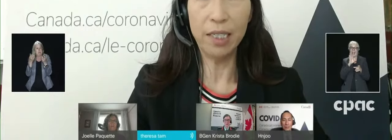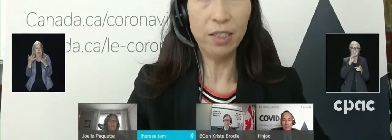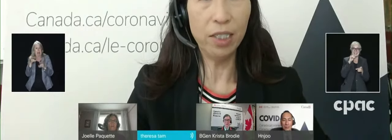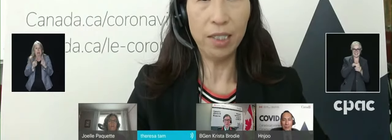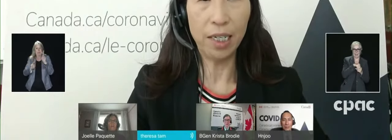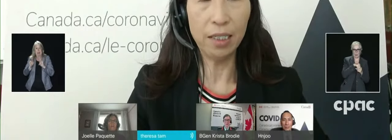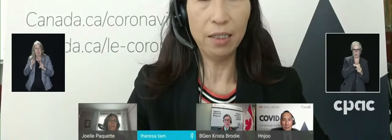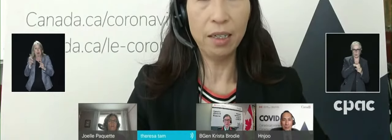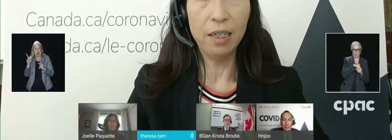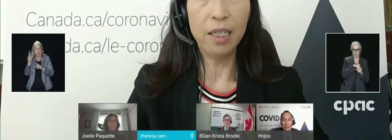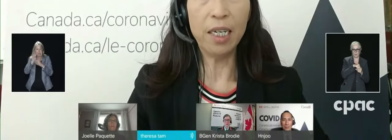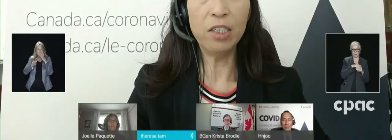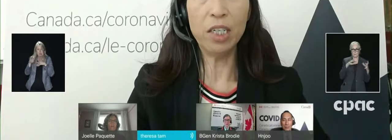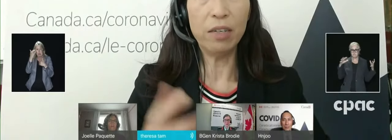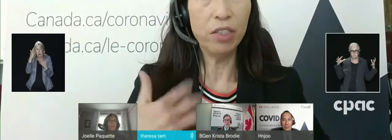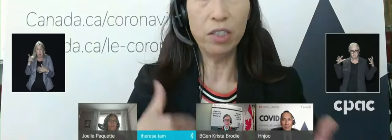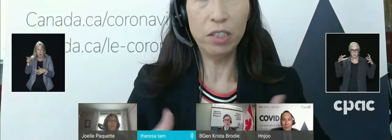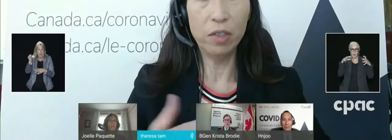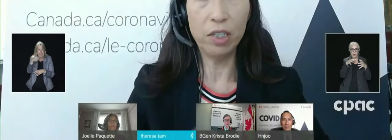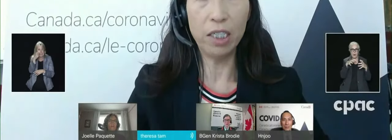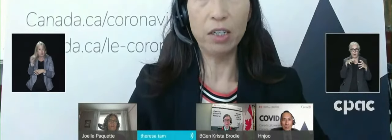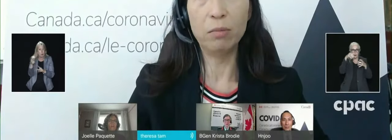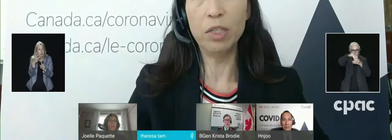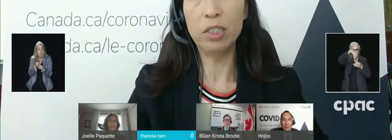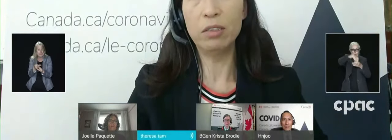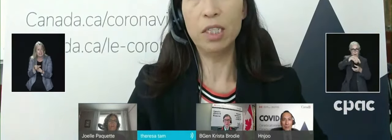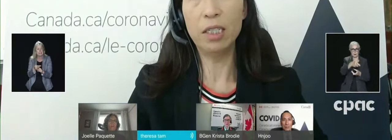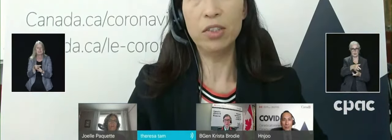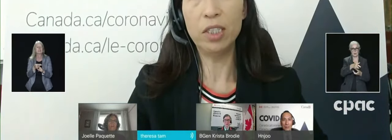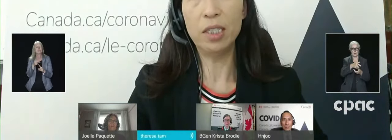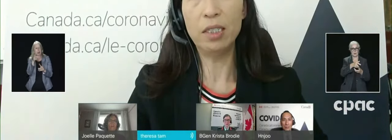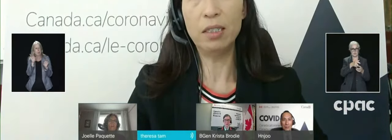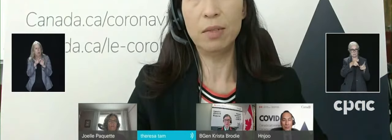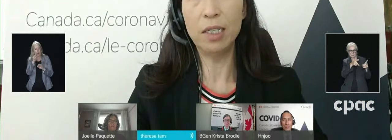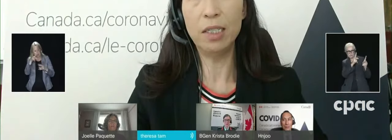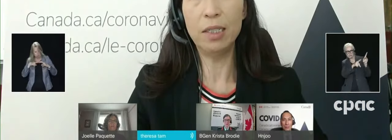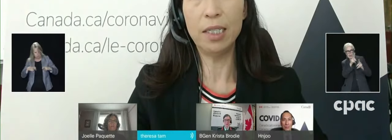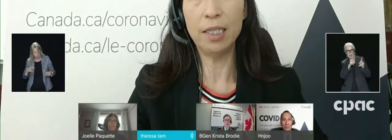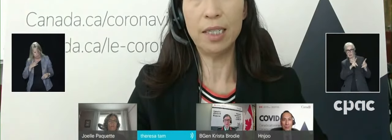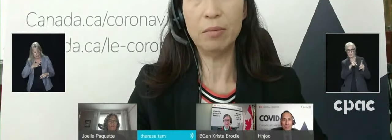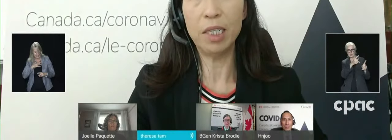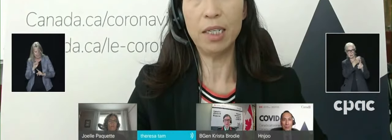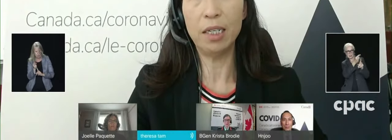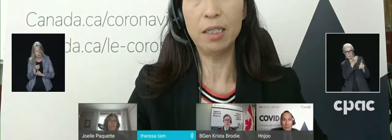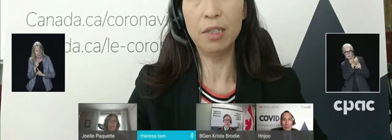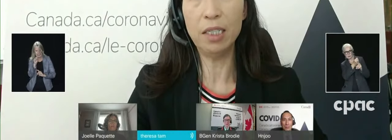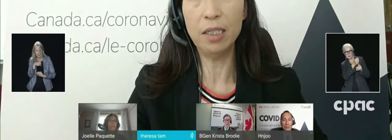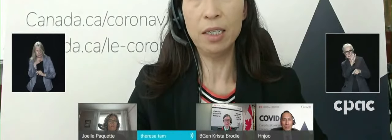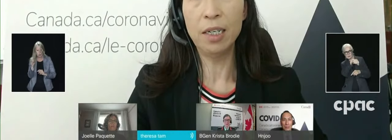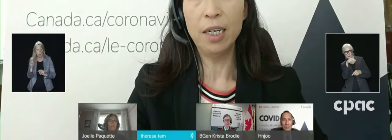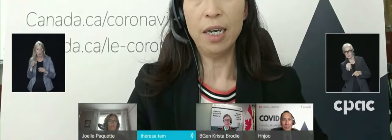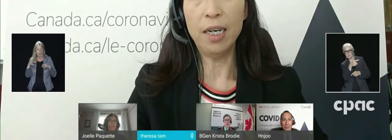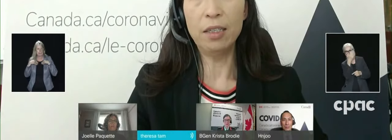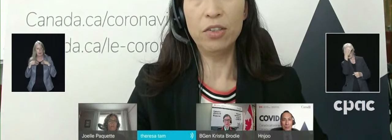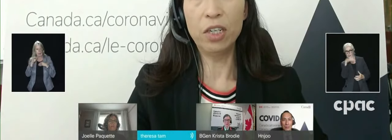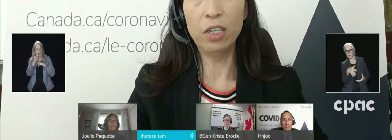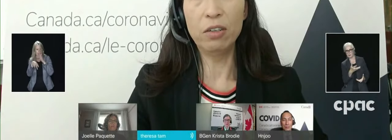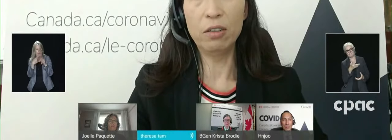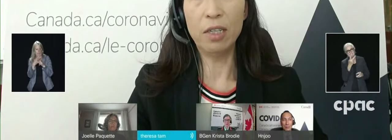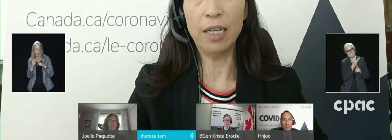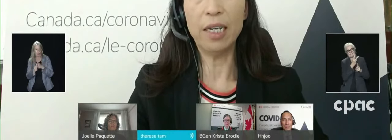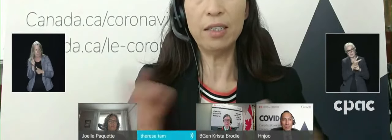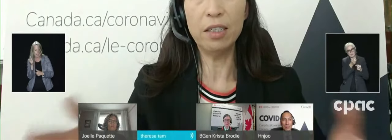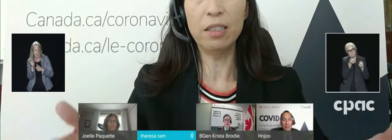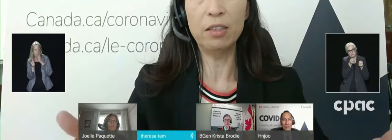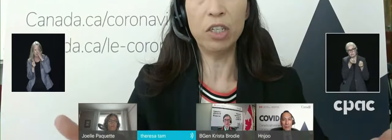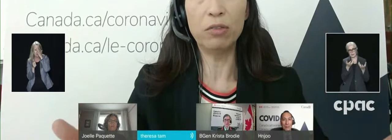unknown vaccination status, then you have to sort of look at your own personal conditions as to whether you can accept that kind of risk. And